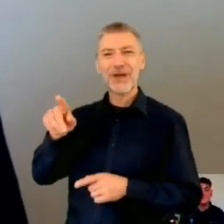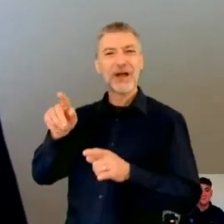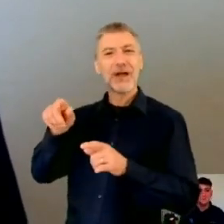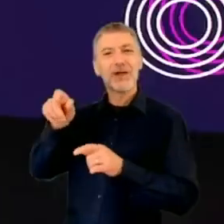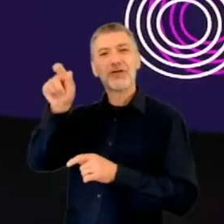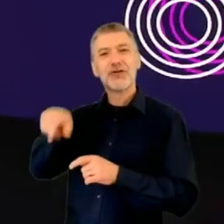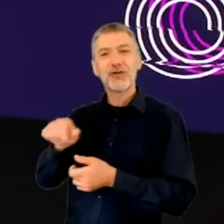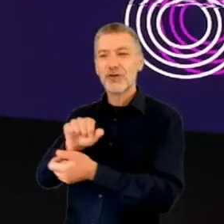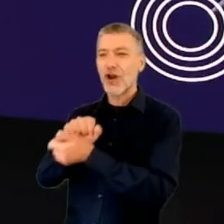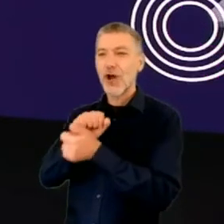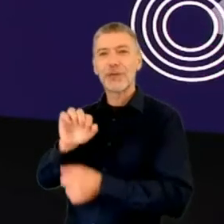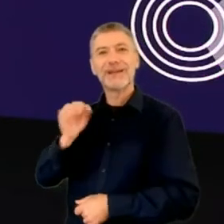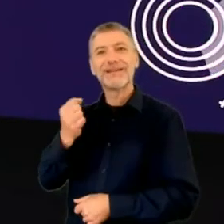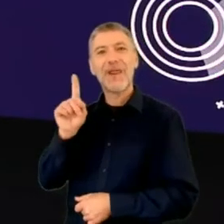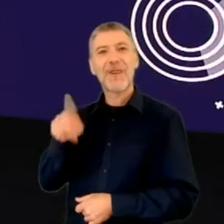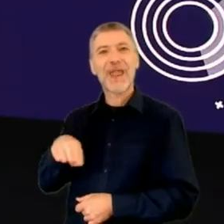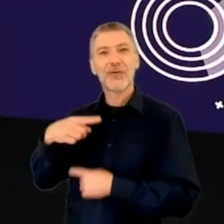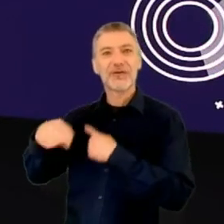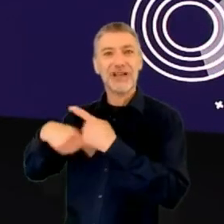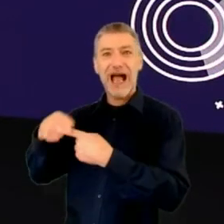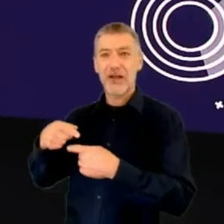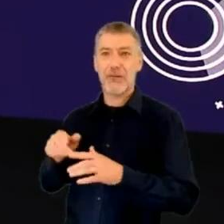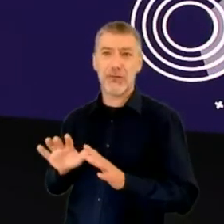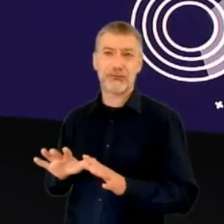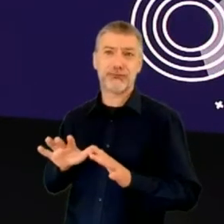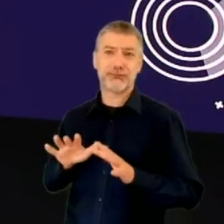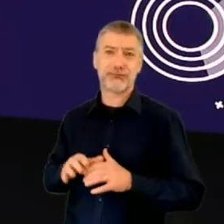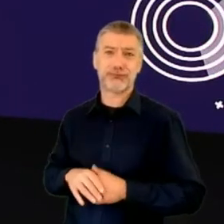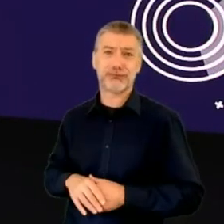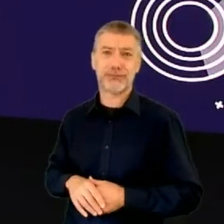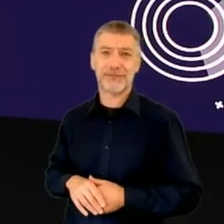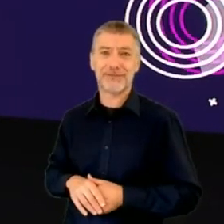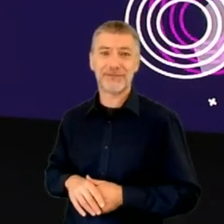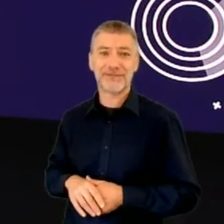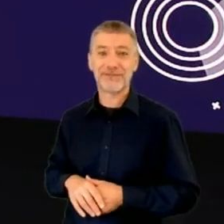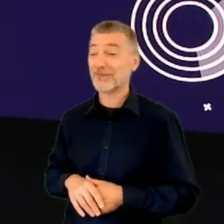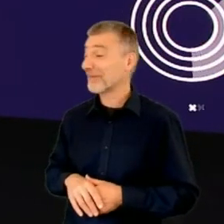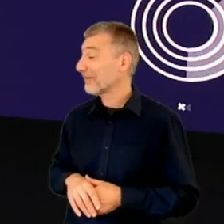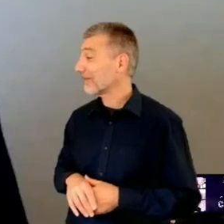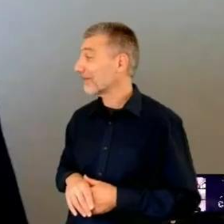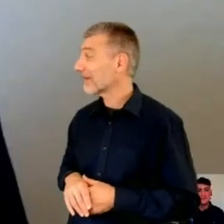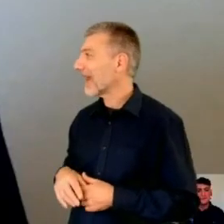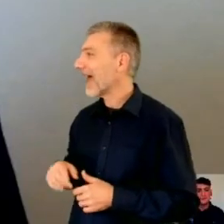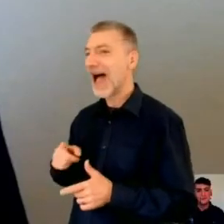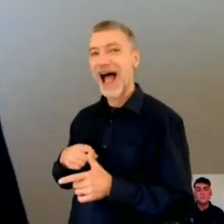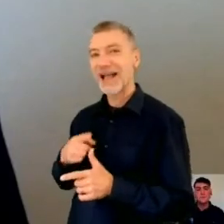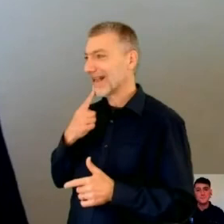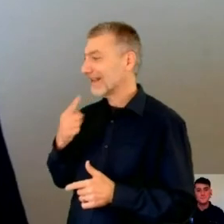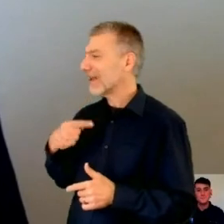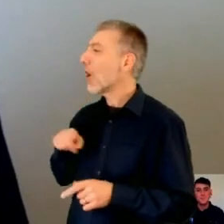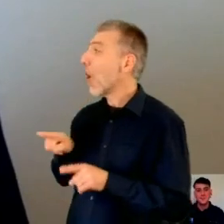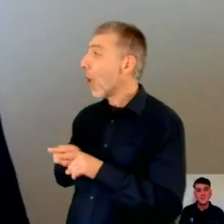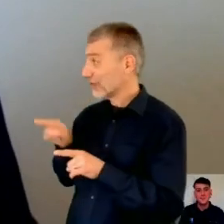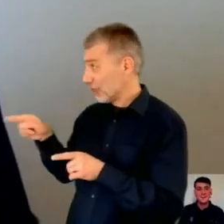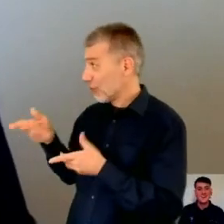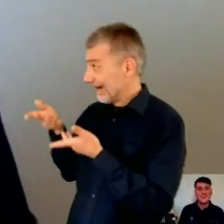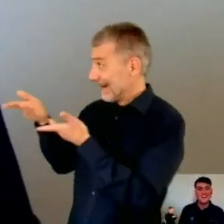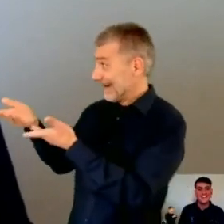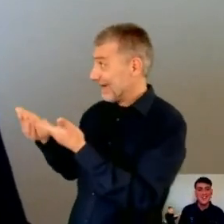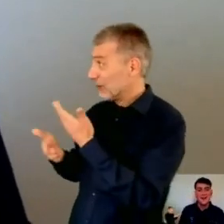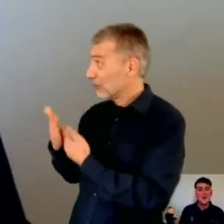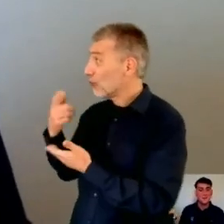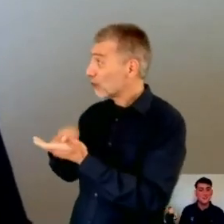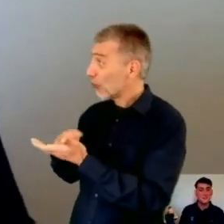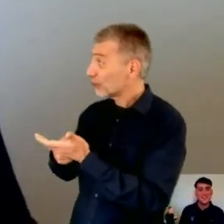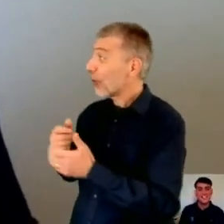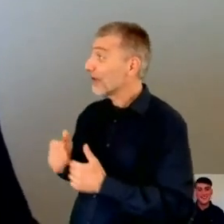it. And well, I was also expecting you to say, and I will also drive a Rolls-Royce, brand new Rolls-Royce as well. That's why I